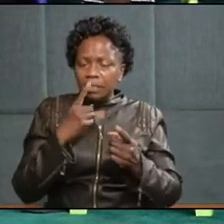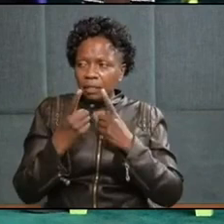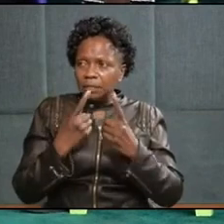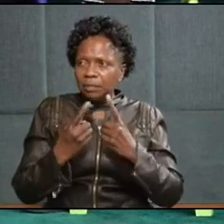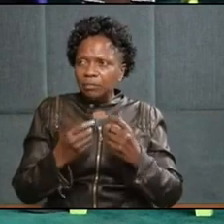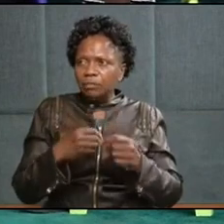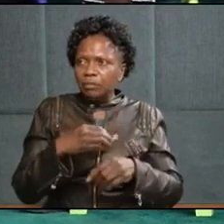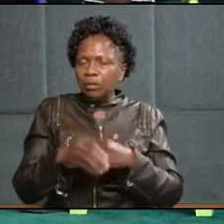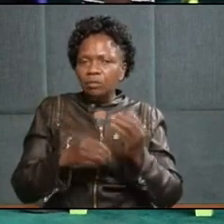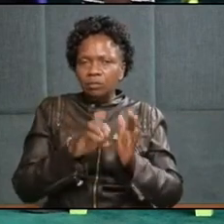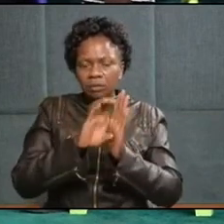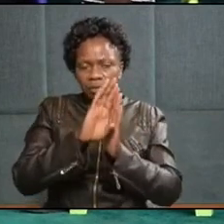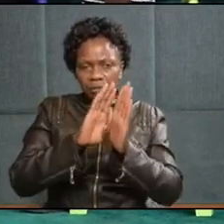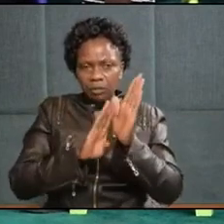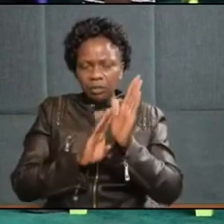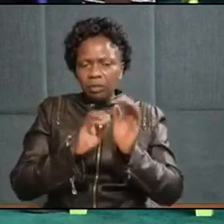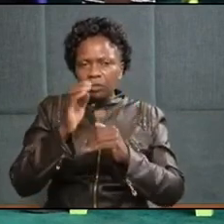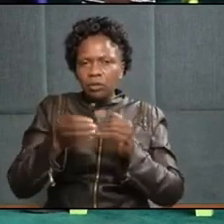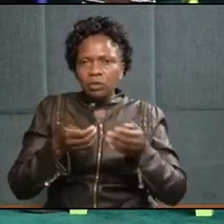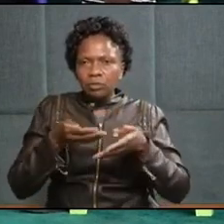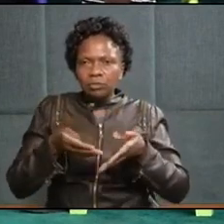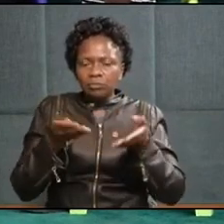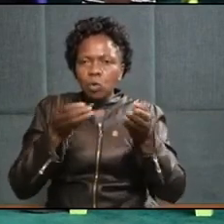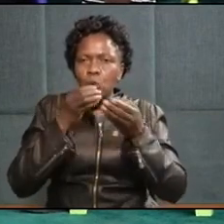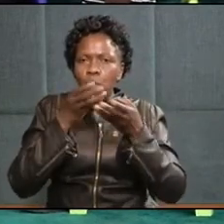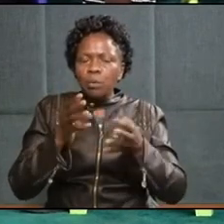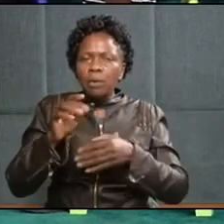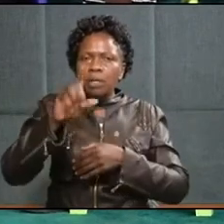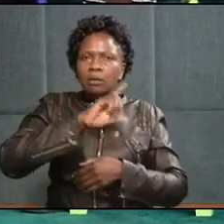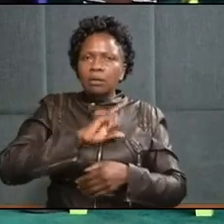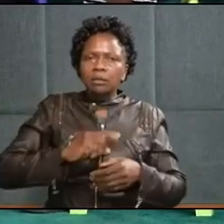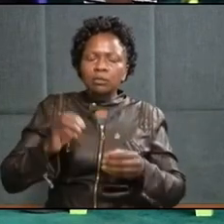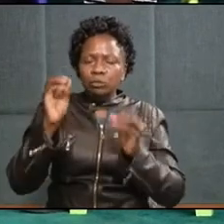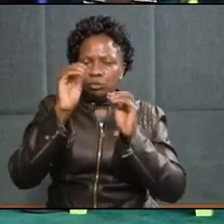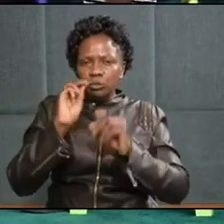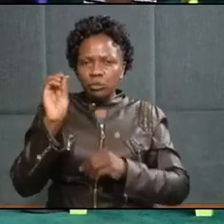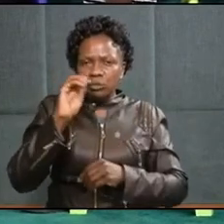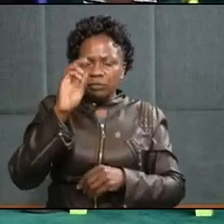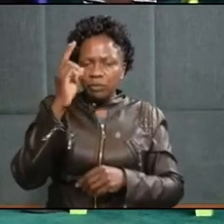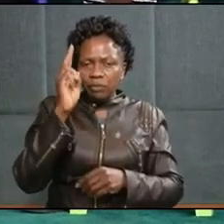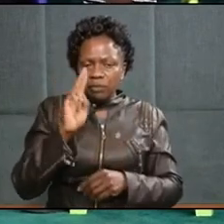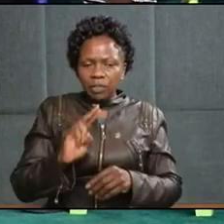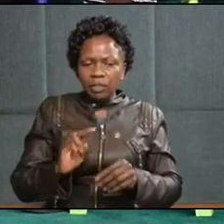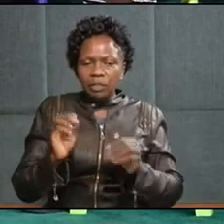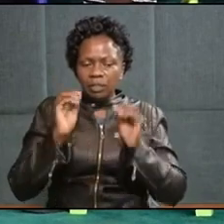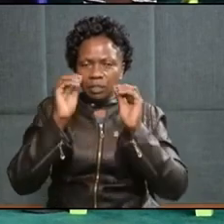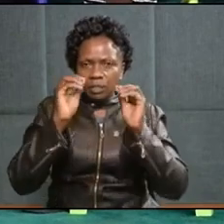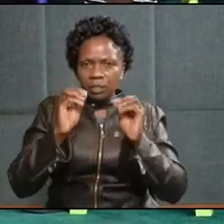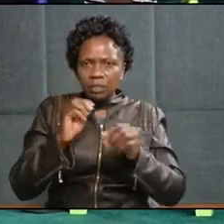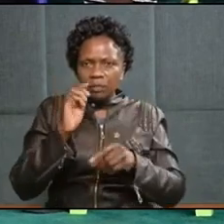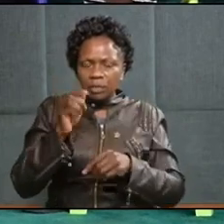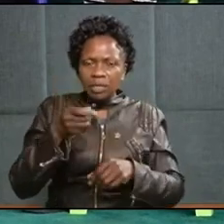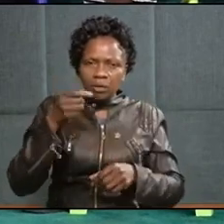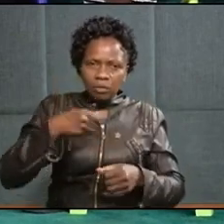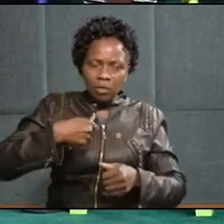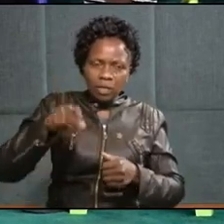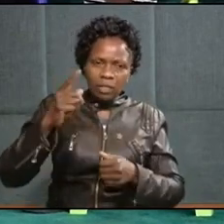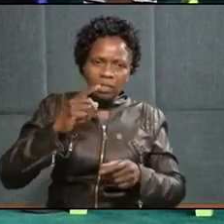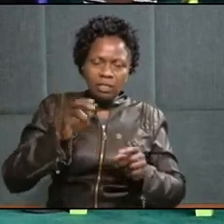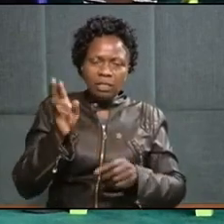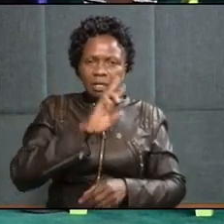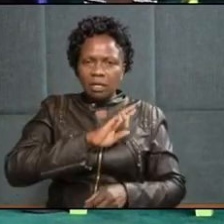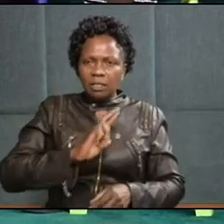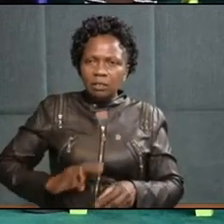says, all scripture is God-breathed, and it's useful for teaching, for rebuking, for correcting in